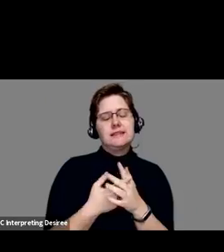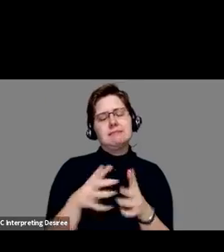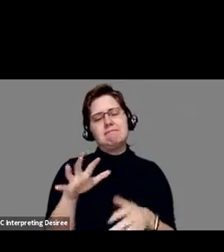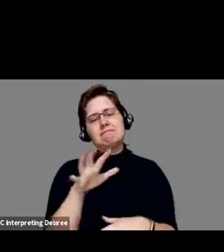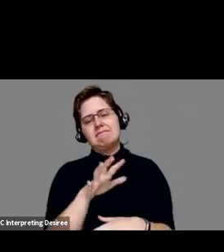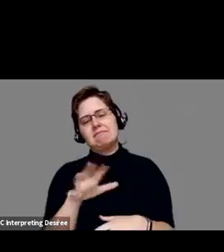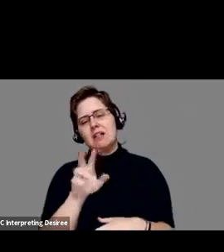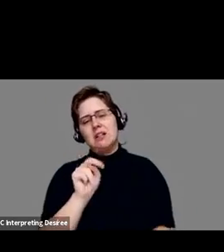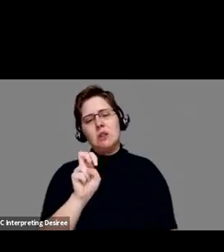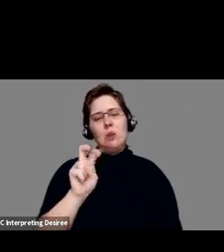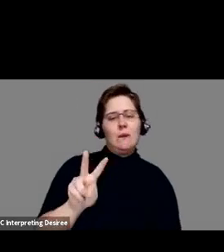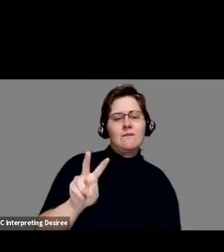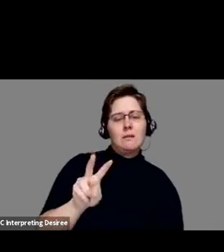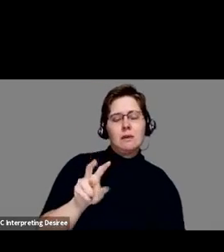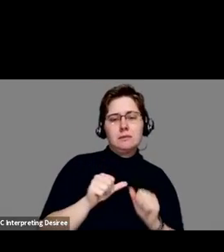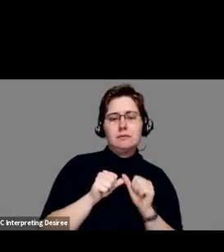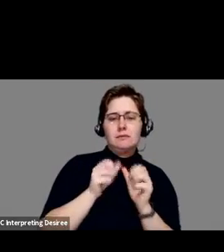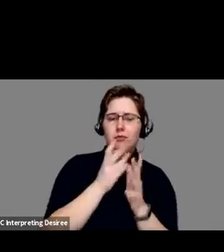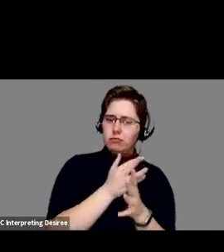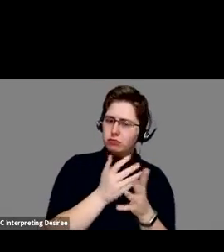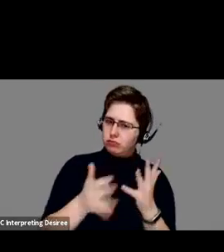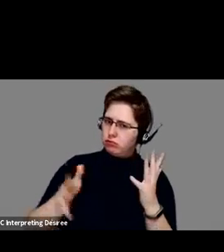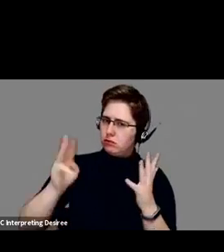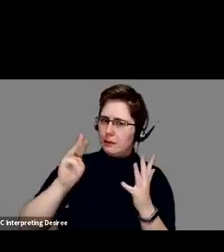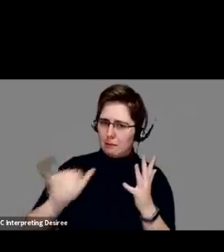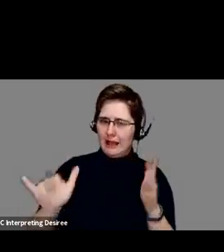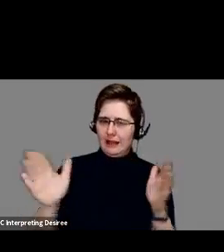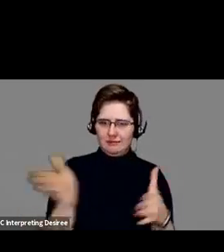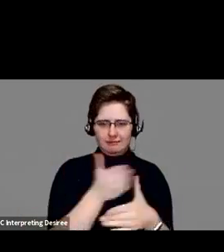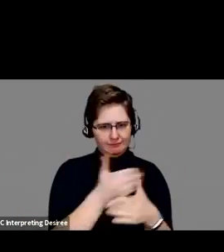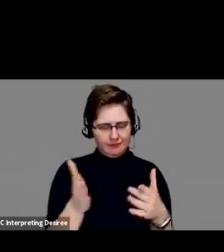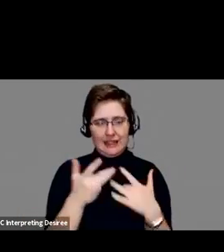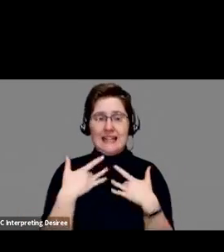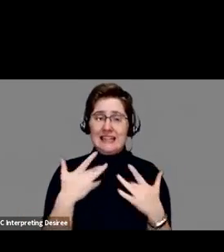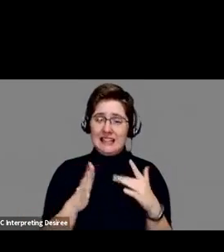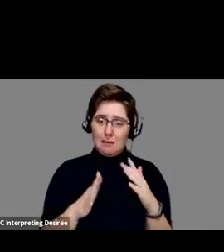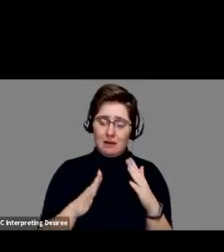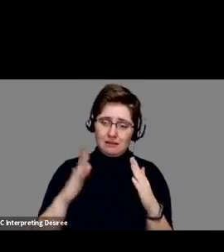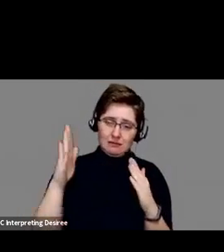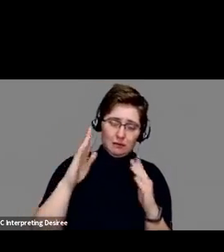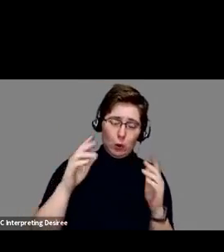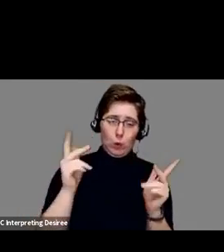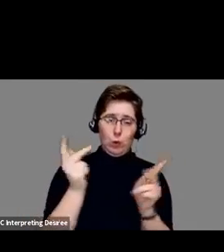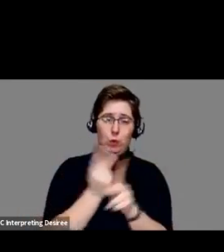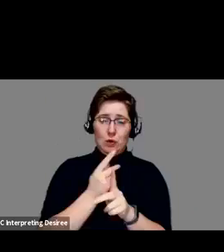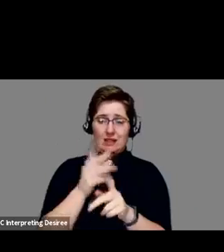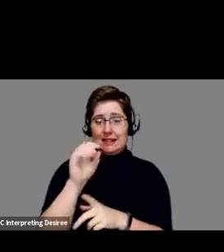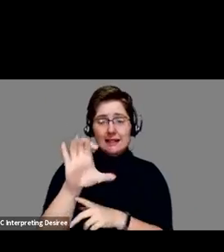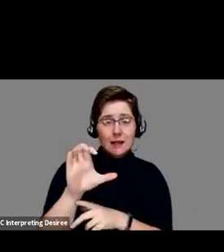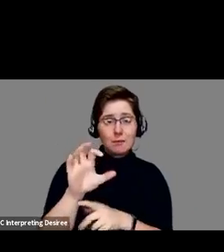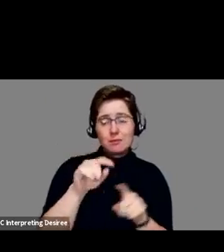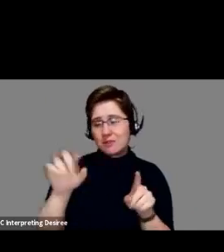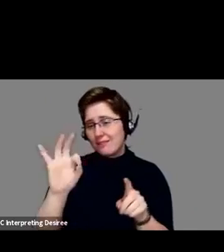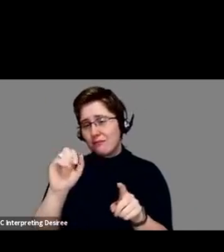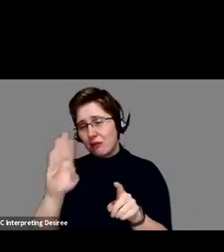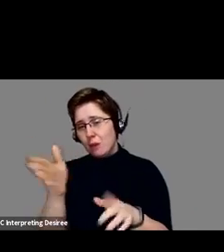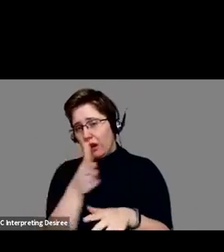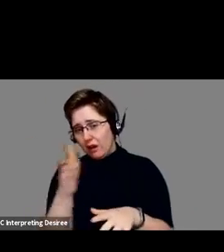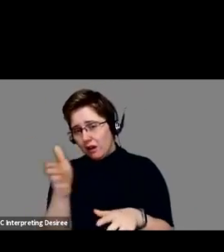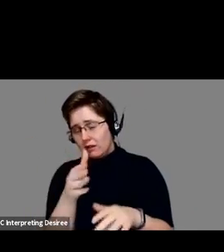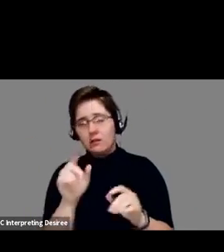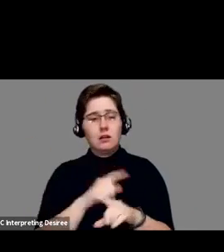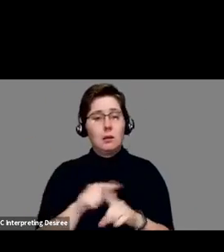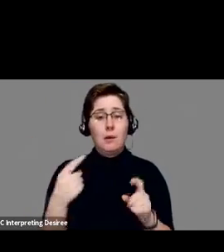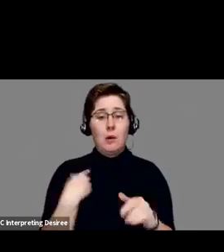usually in November and can go all the way through May. They usually peak sometime between December and February, but